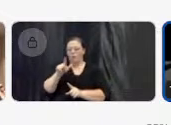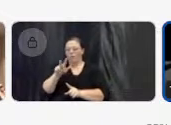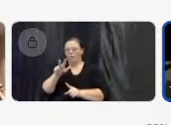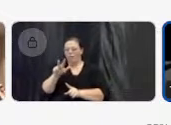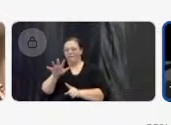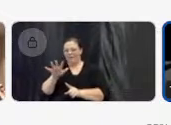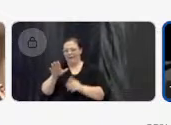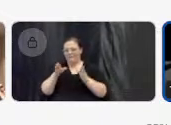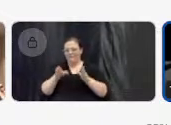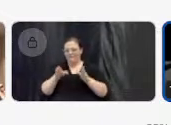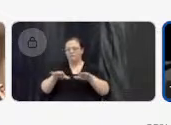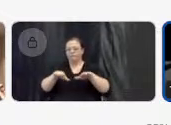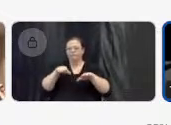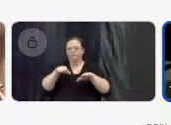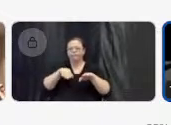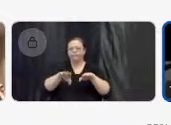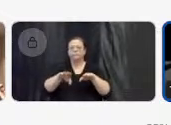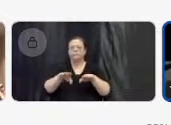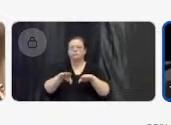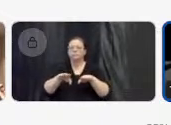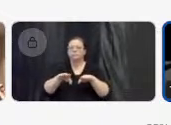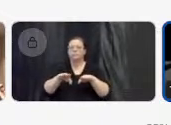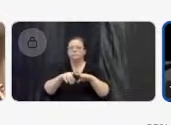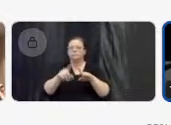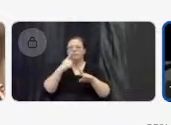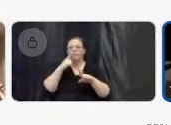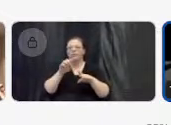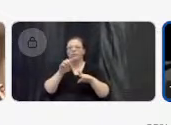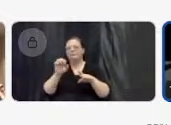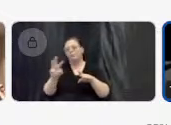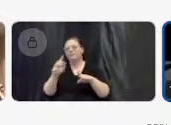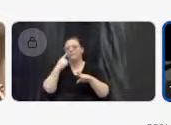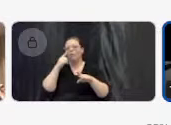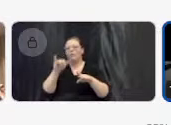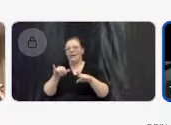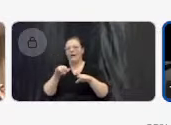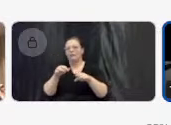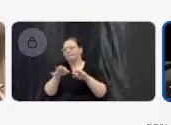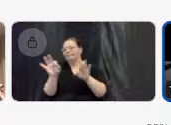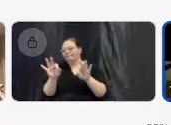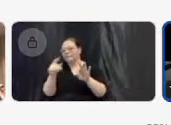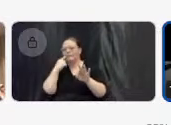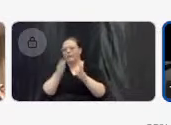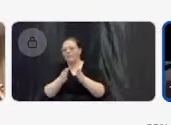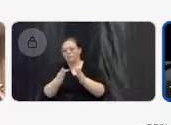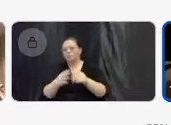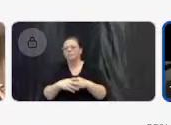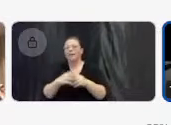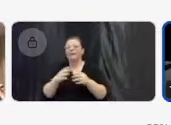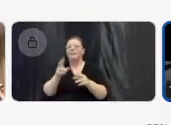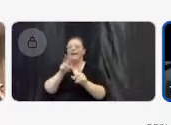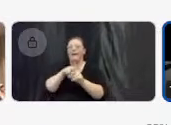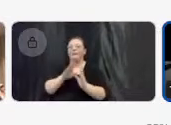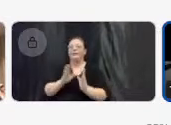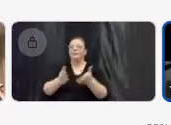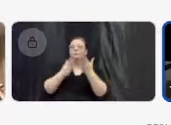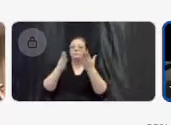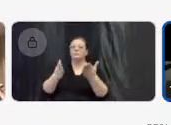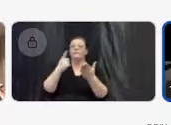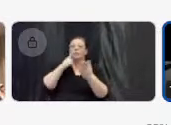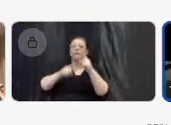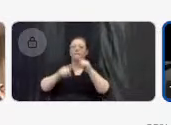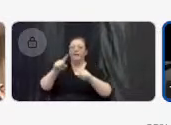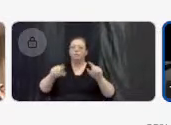135 to the future east-west minor arterial roadway. The applicant is requesting a variance to advance